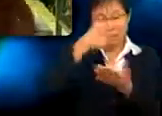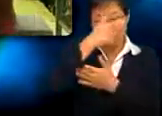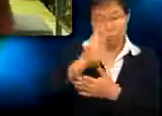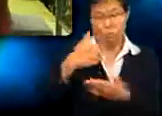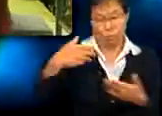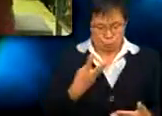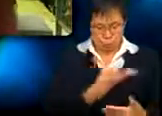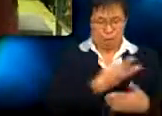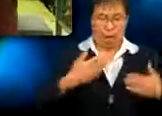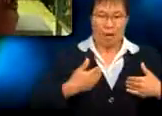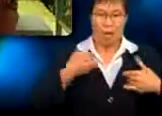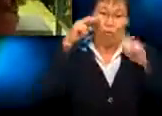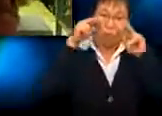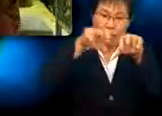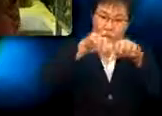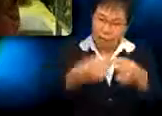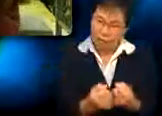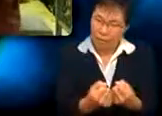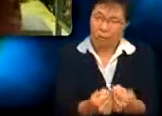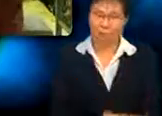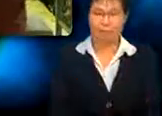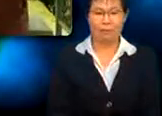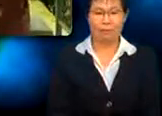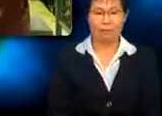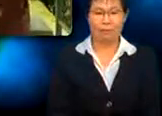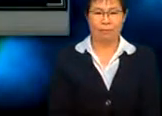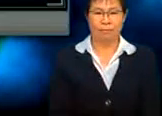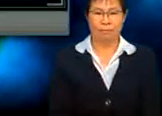because we have visual defects.